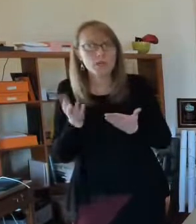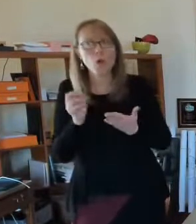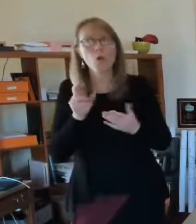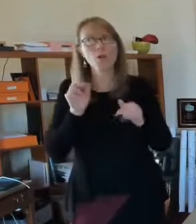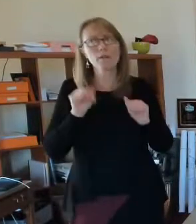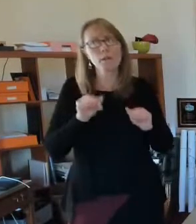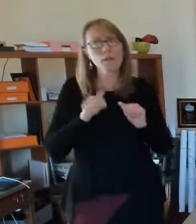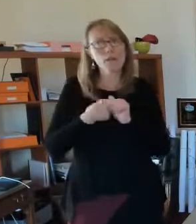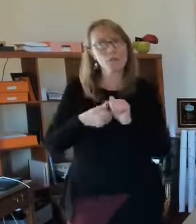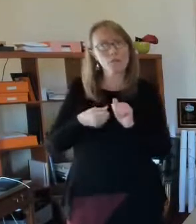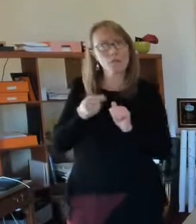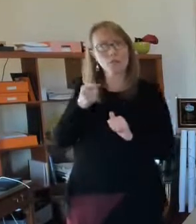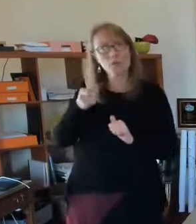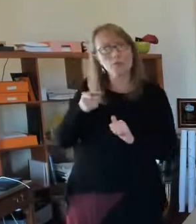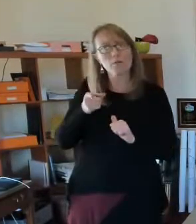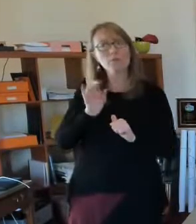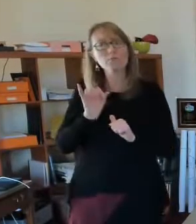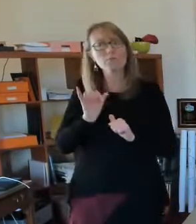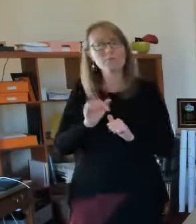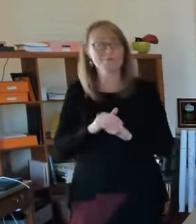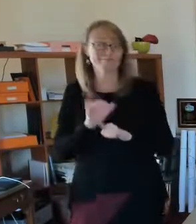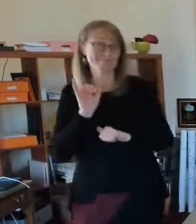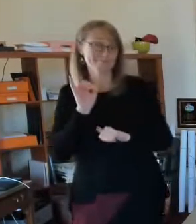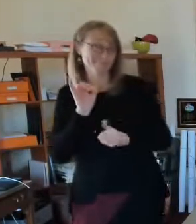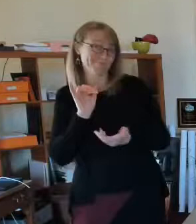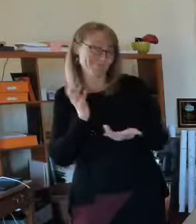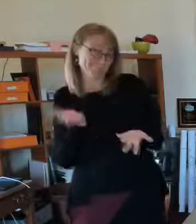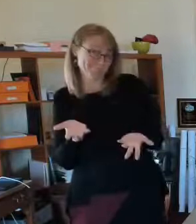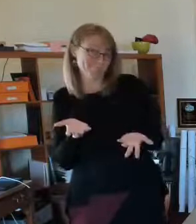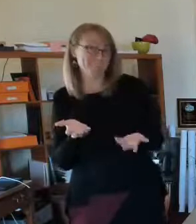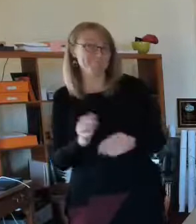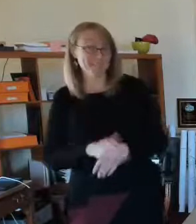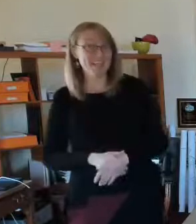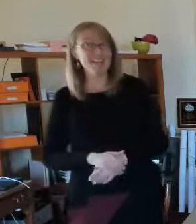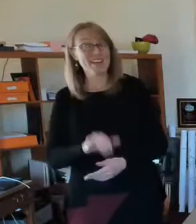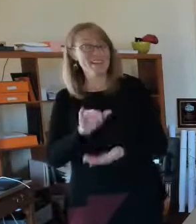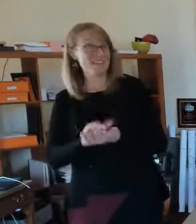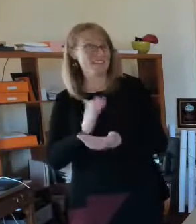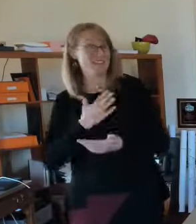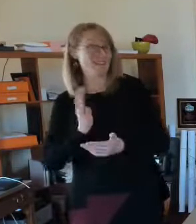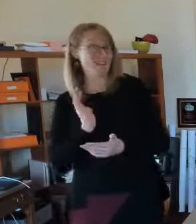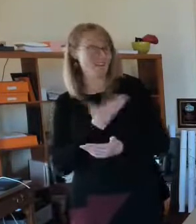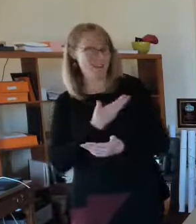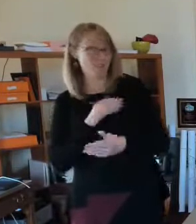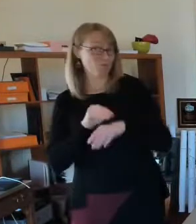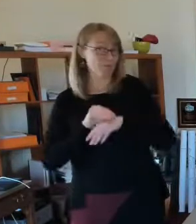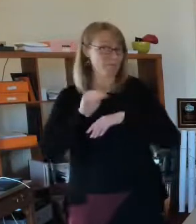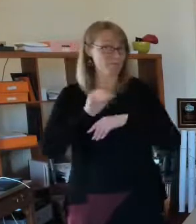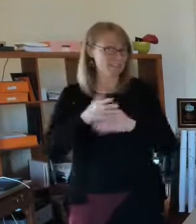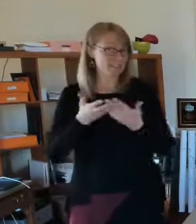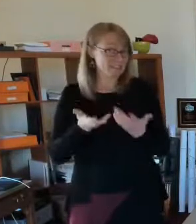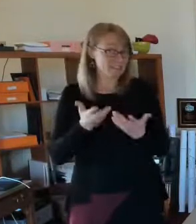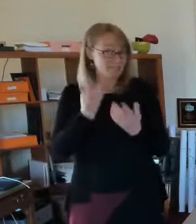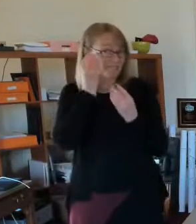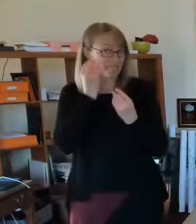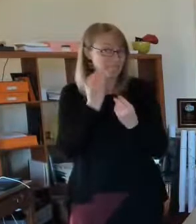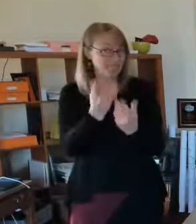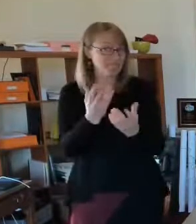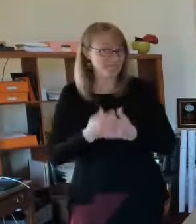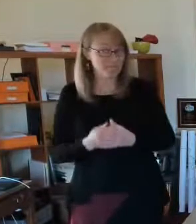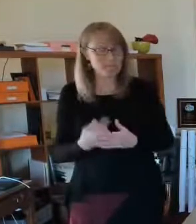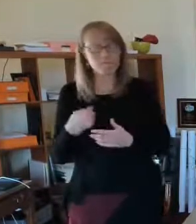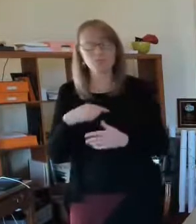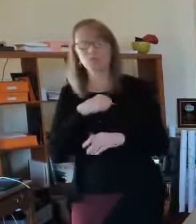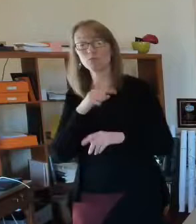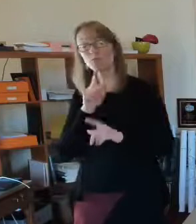That's the advice at this point in time. We are working, the City of St. Louis is working with the Pandemic Task Force.